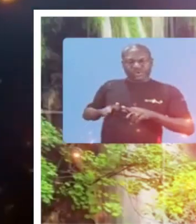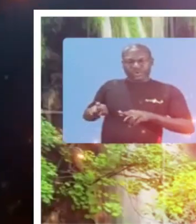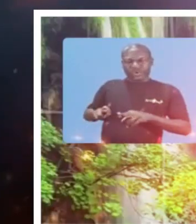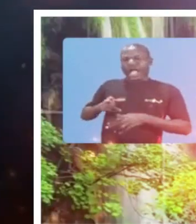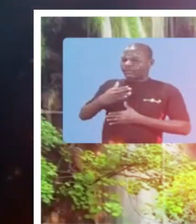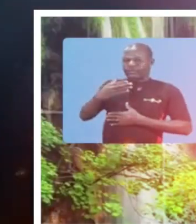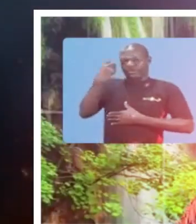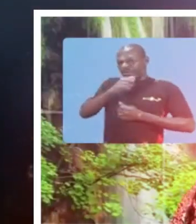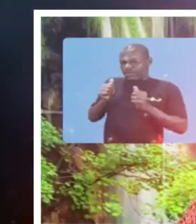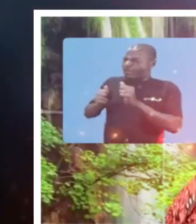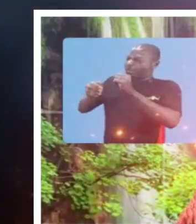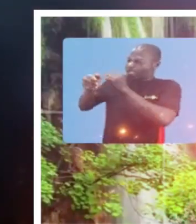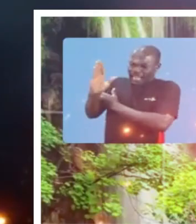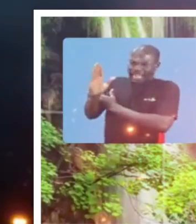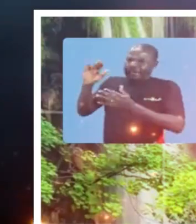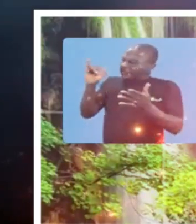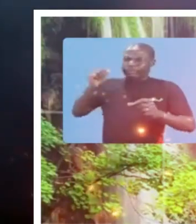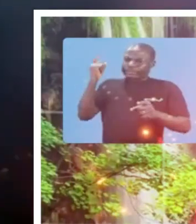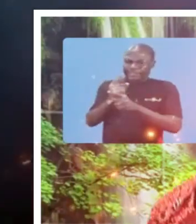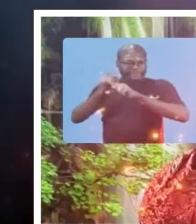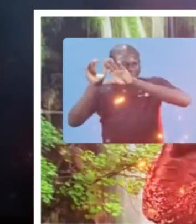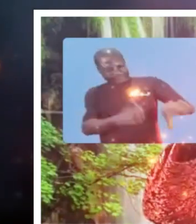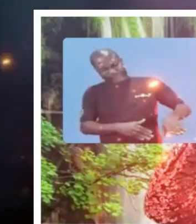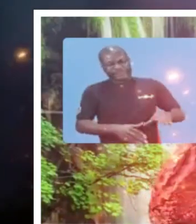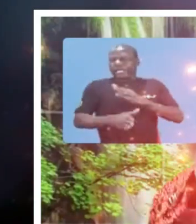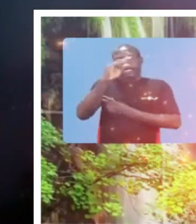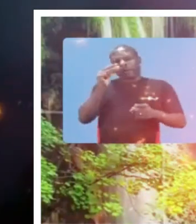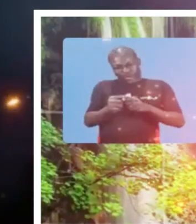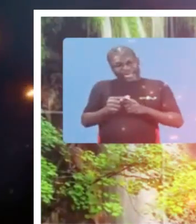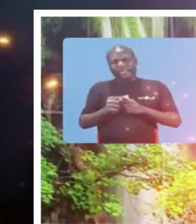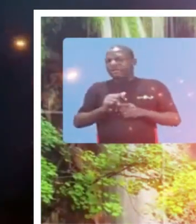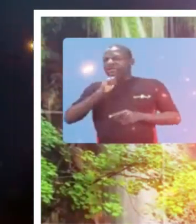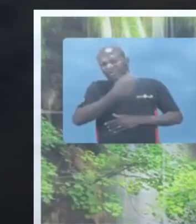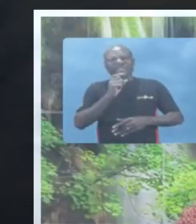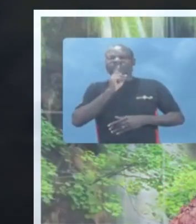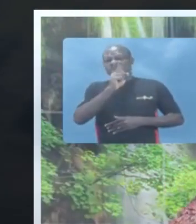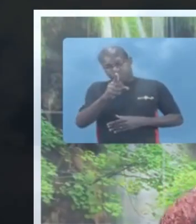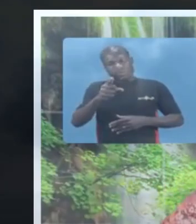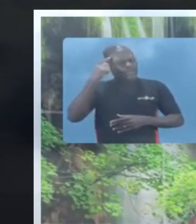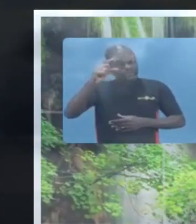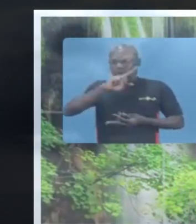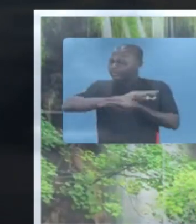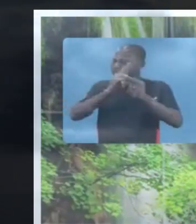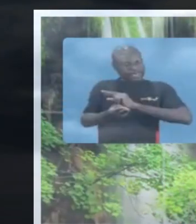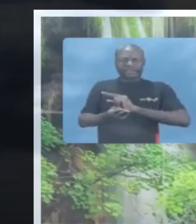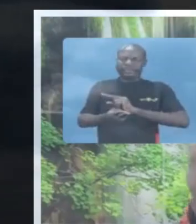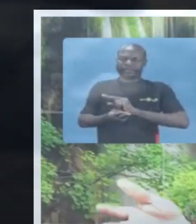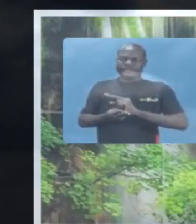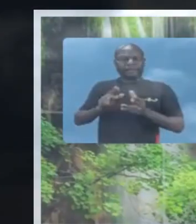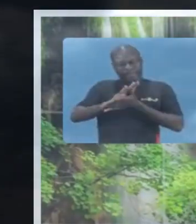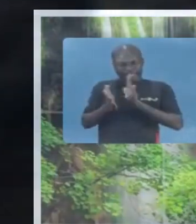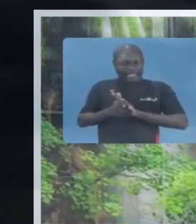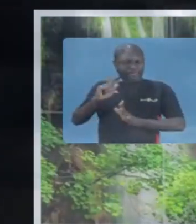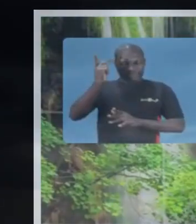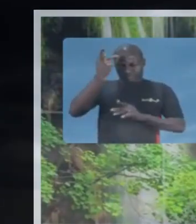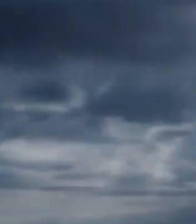bash. A softball, a seven Yanko and 19 so swap, and go be yet Yanya, over Pamu Waka, up in Nipanya at the Sakaran so swap. A softball is so